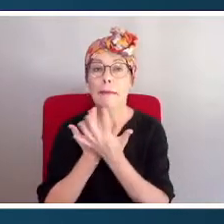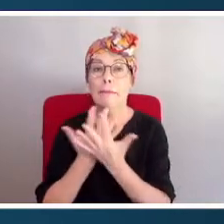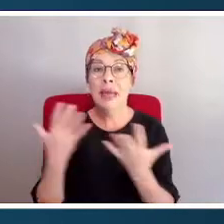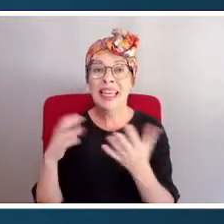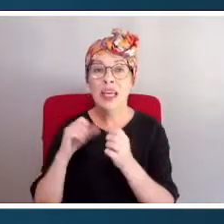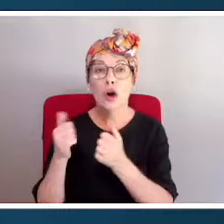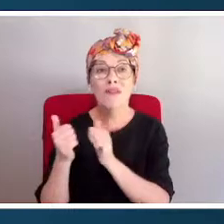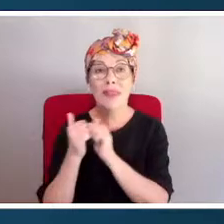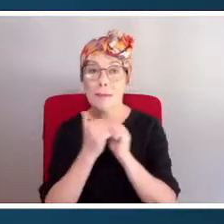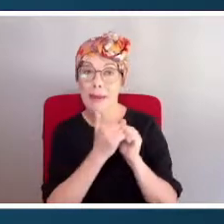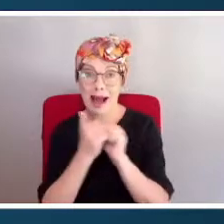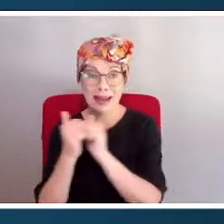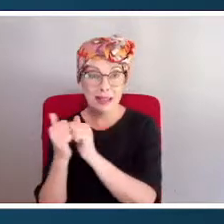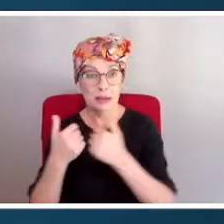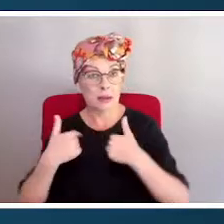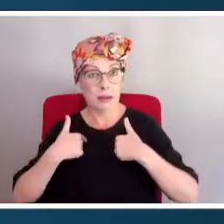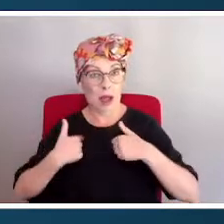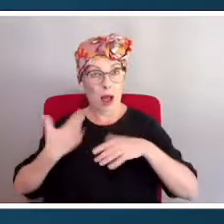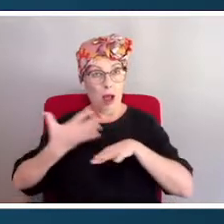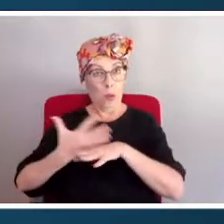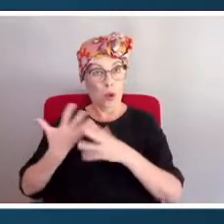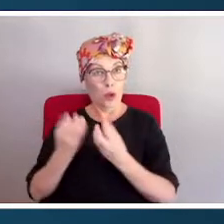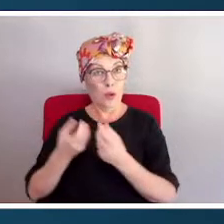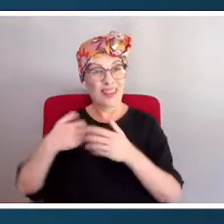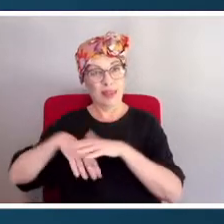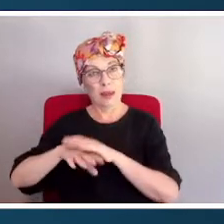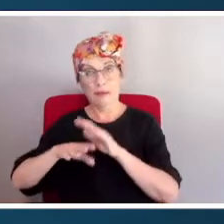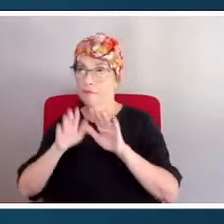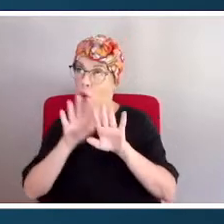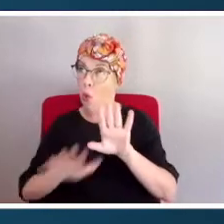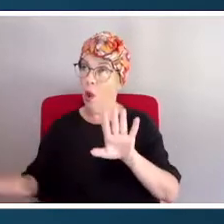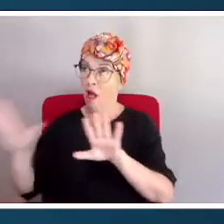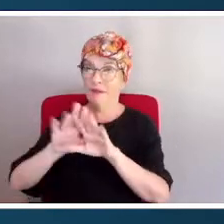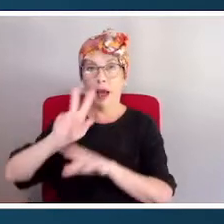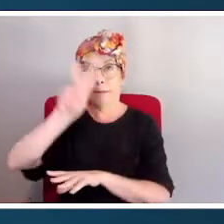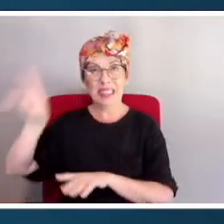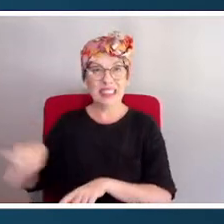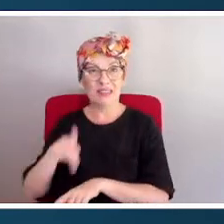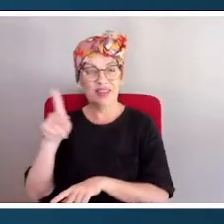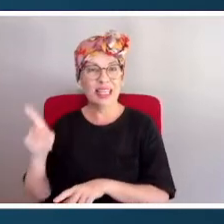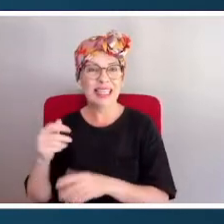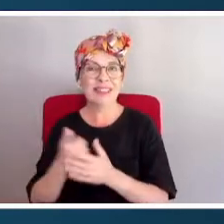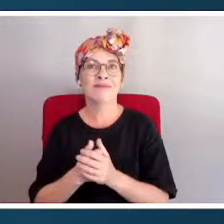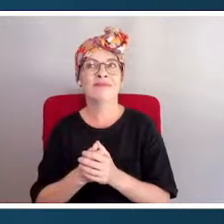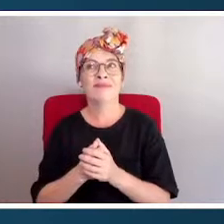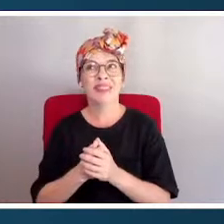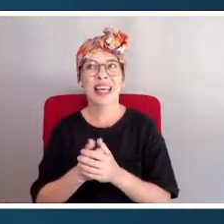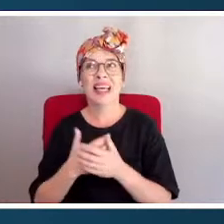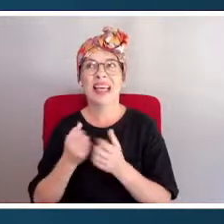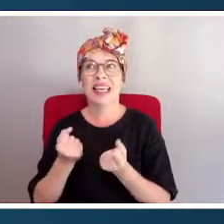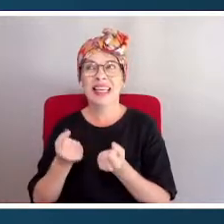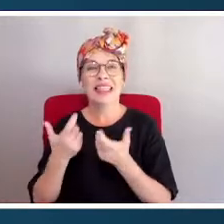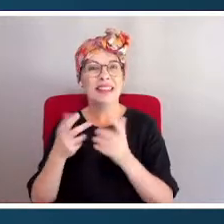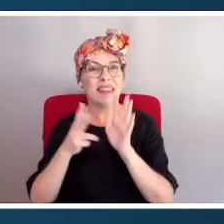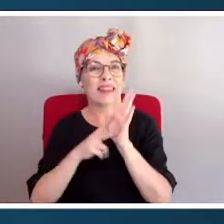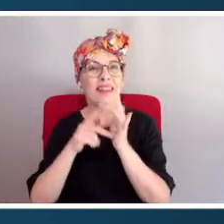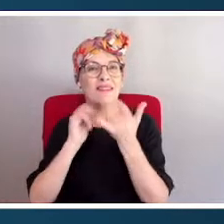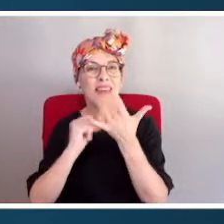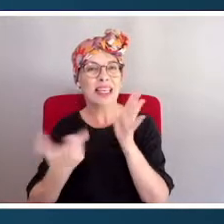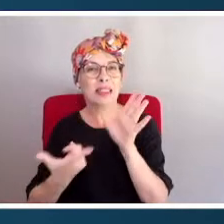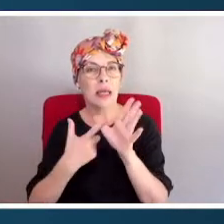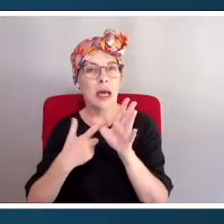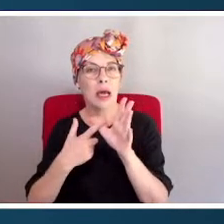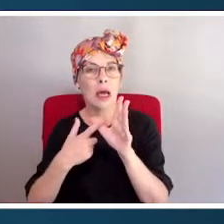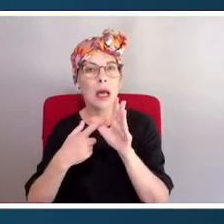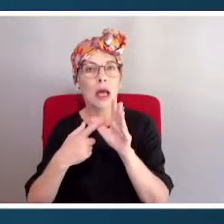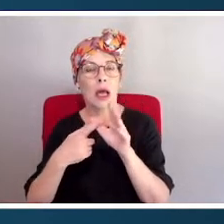the Pacific is lack of, is the visa migration program. So that you see some